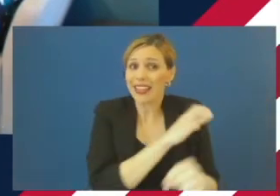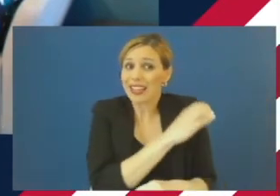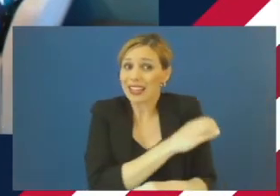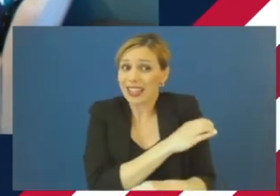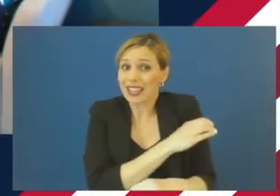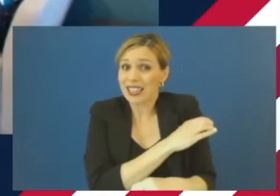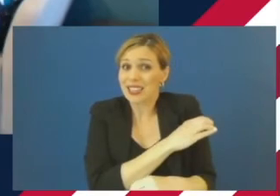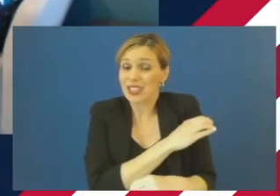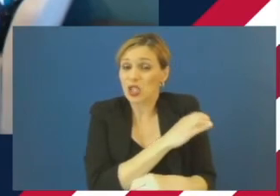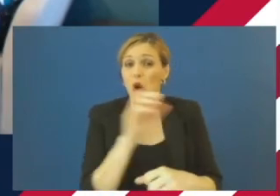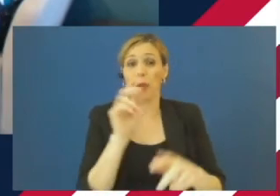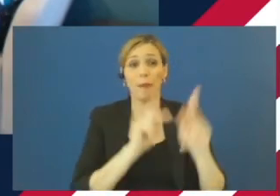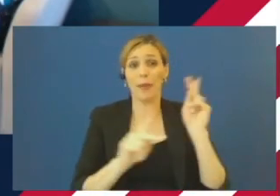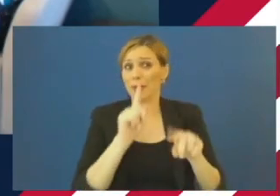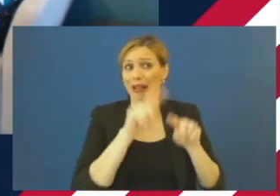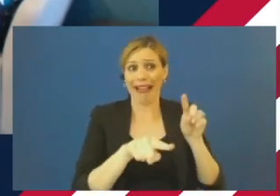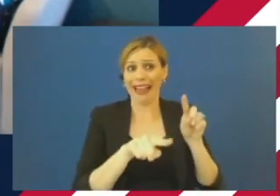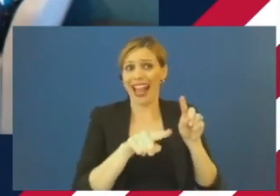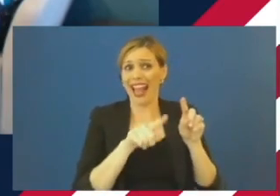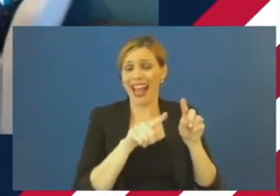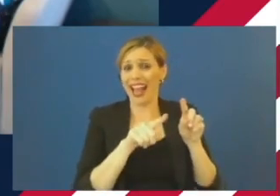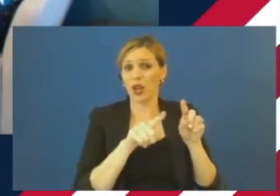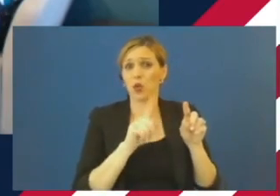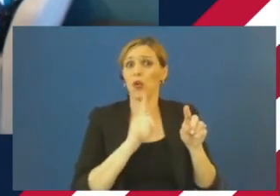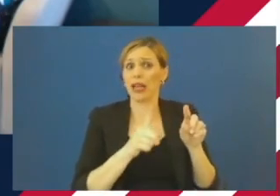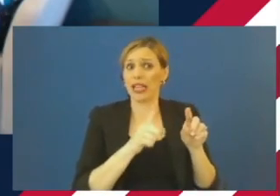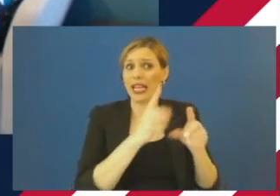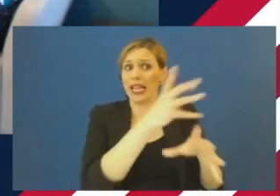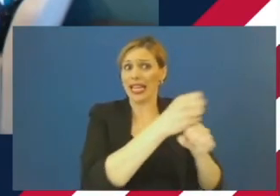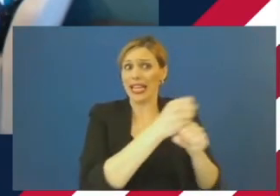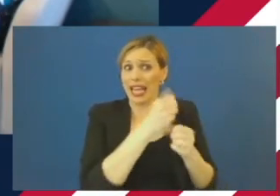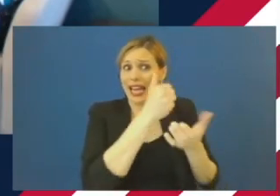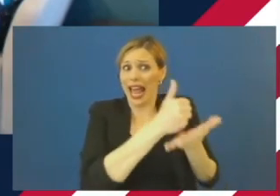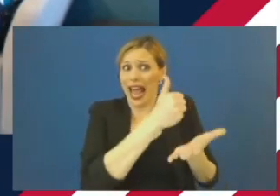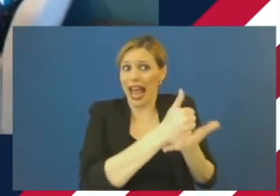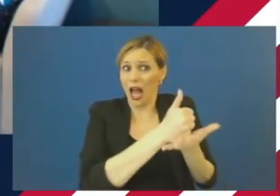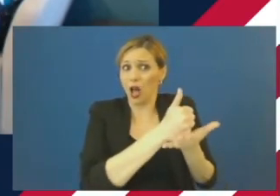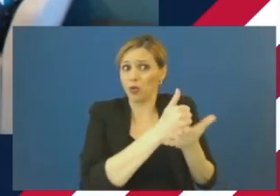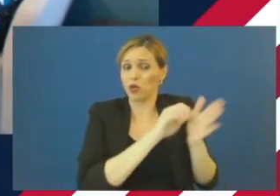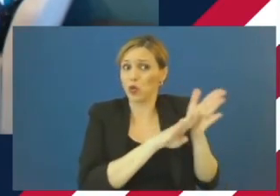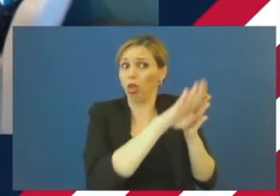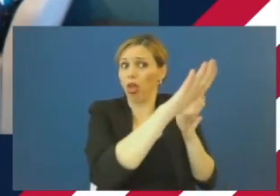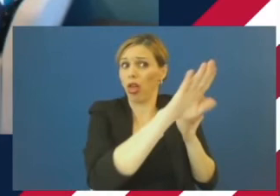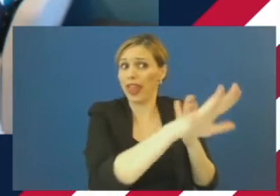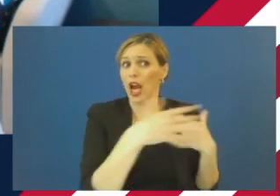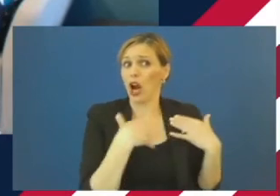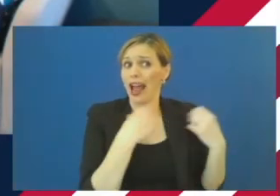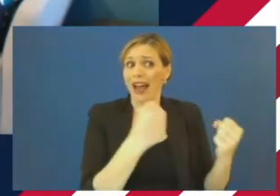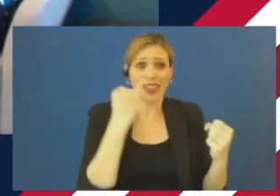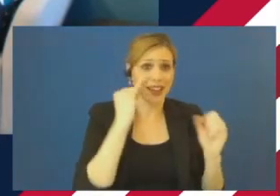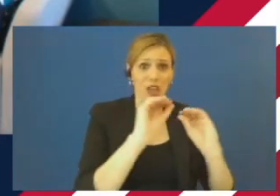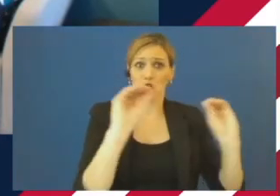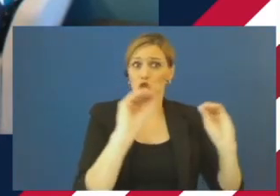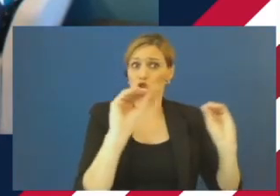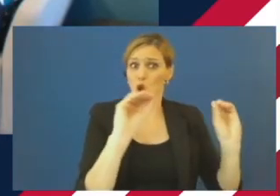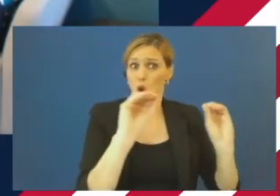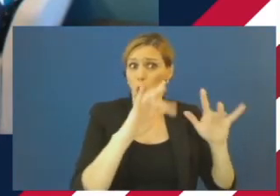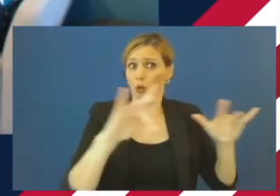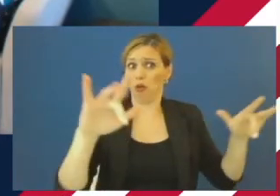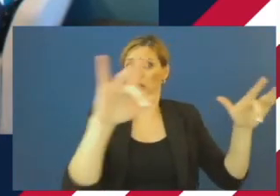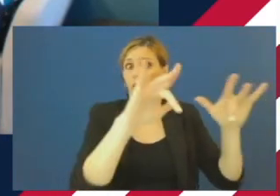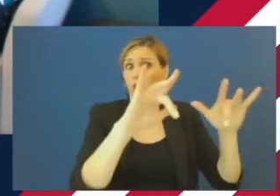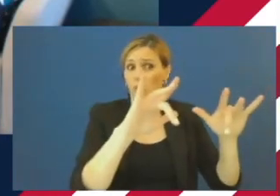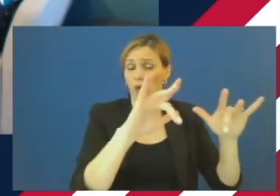to maintain their health when there's no healthcare provider in their community. People of color